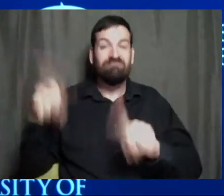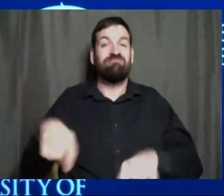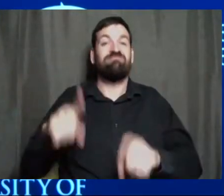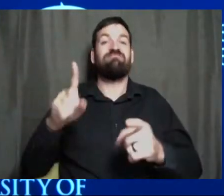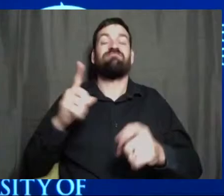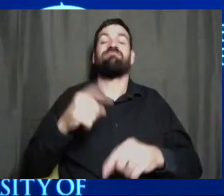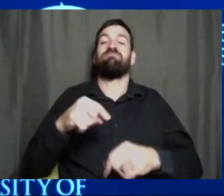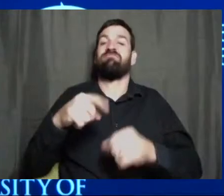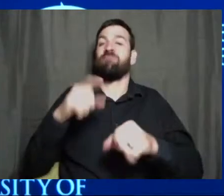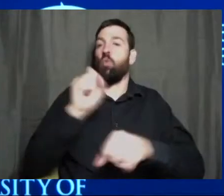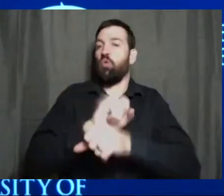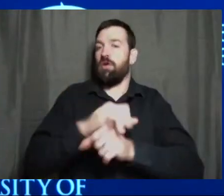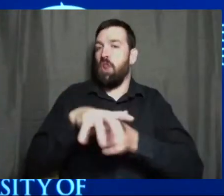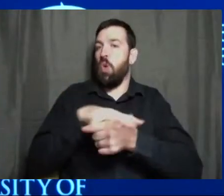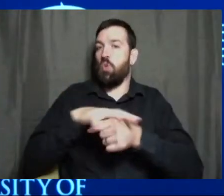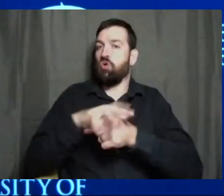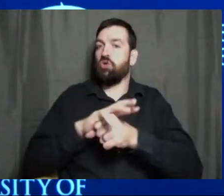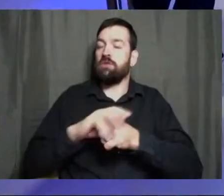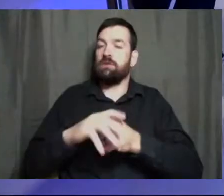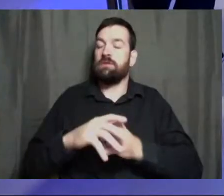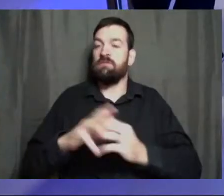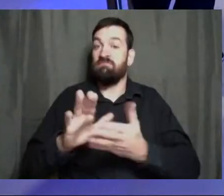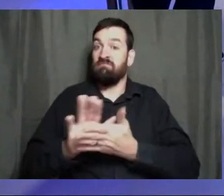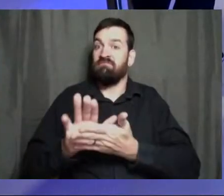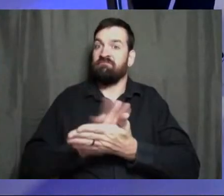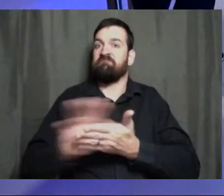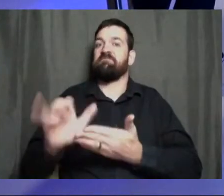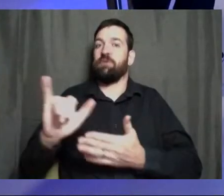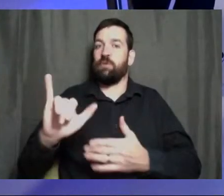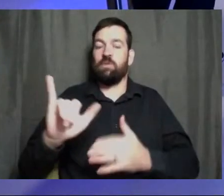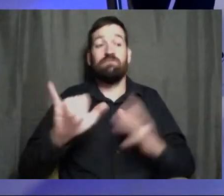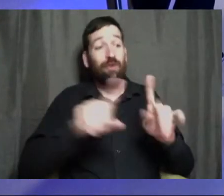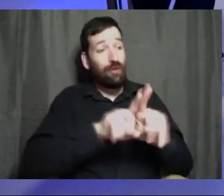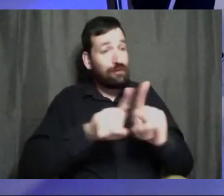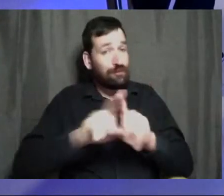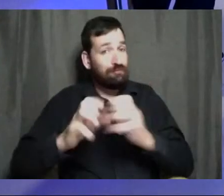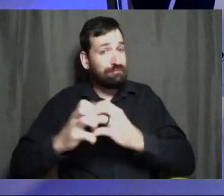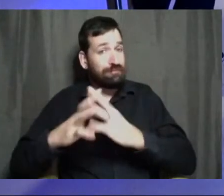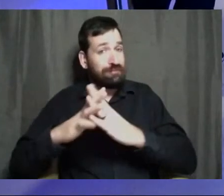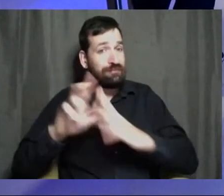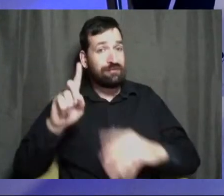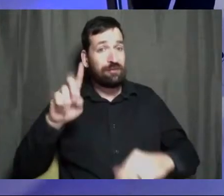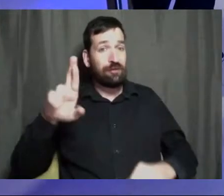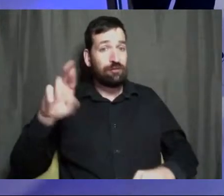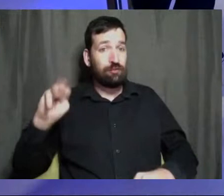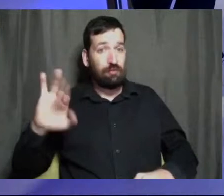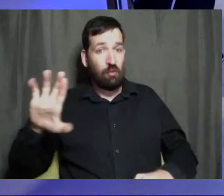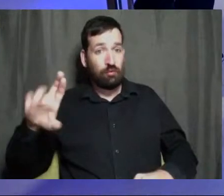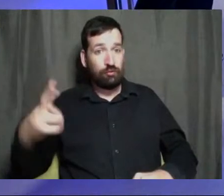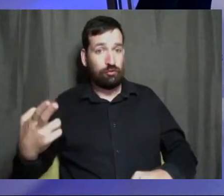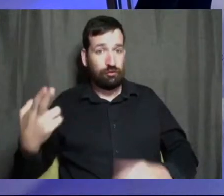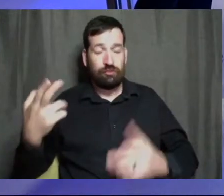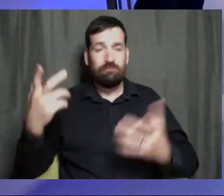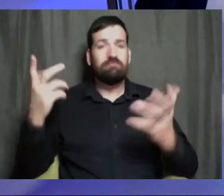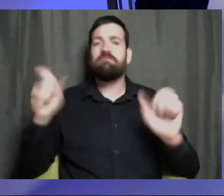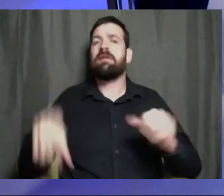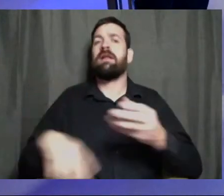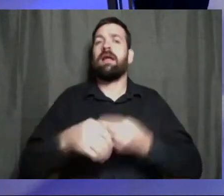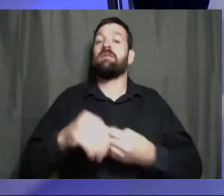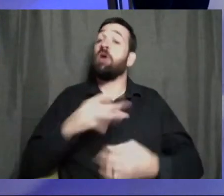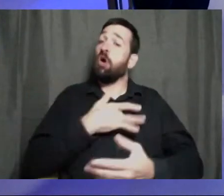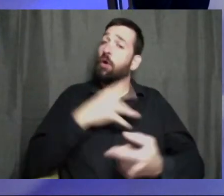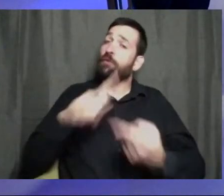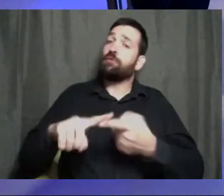been very rewarding as well. So also founder of Heart to Heart, Dr. Morsch, is what can you add to that as well? Well, Heart to Heart is a